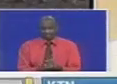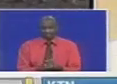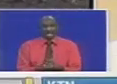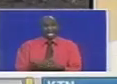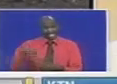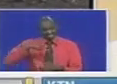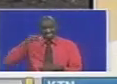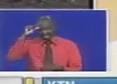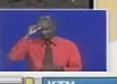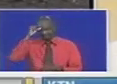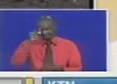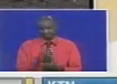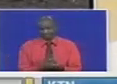government,